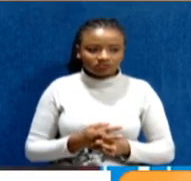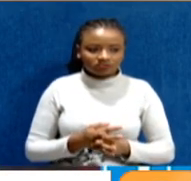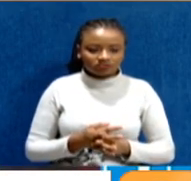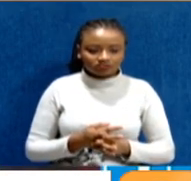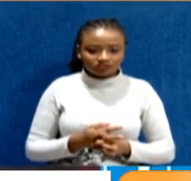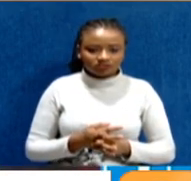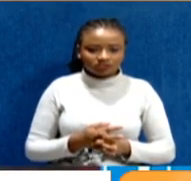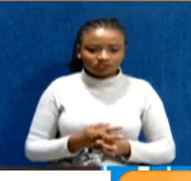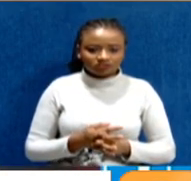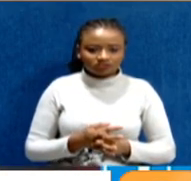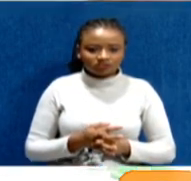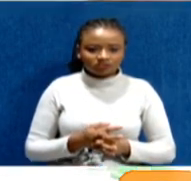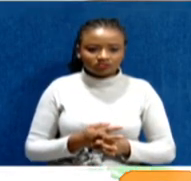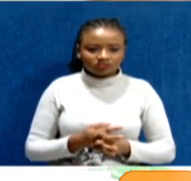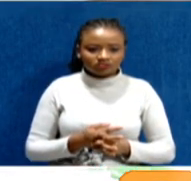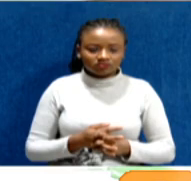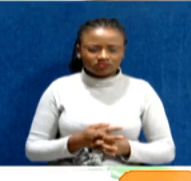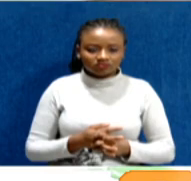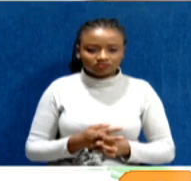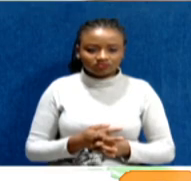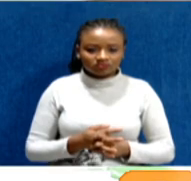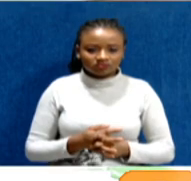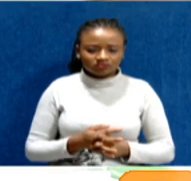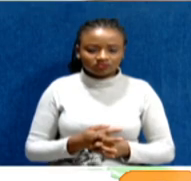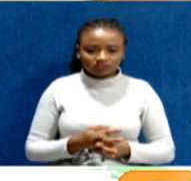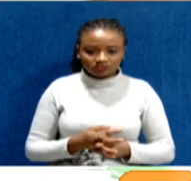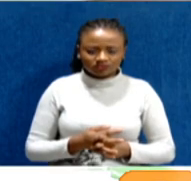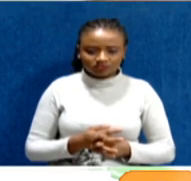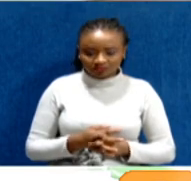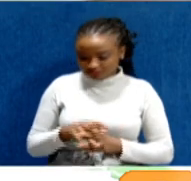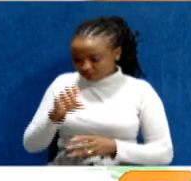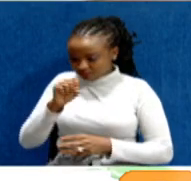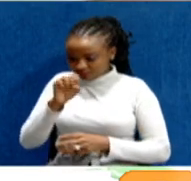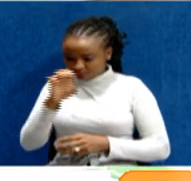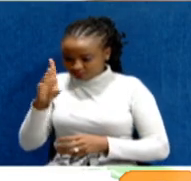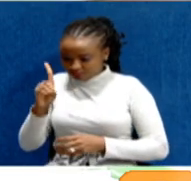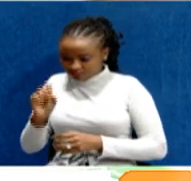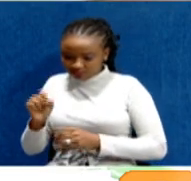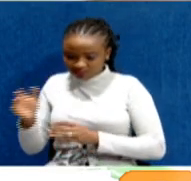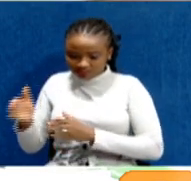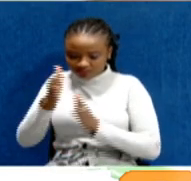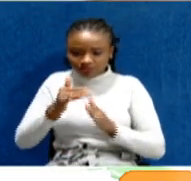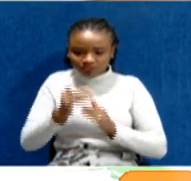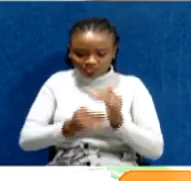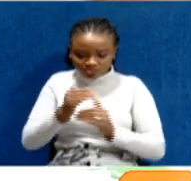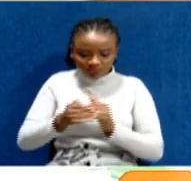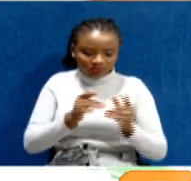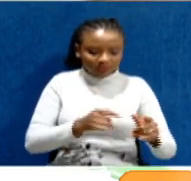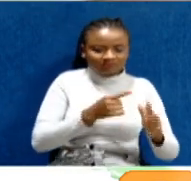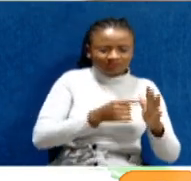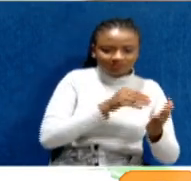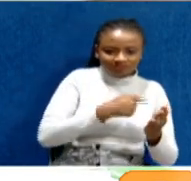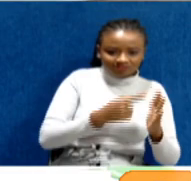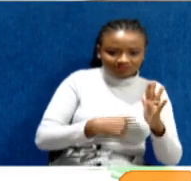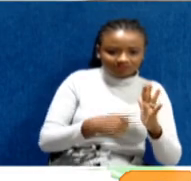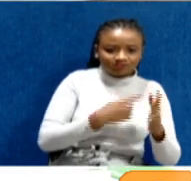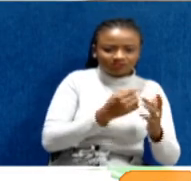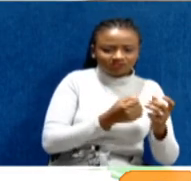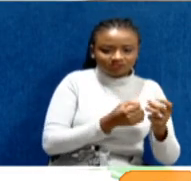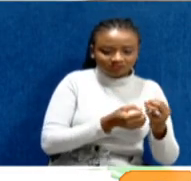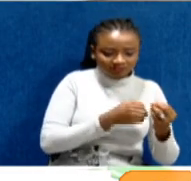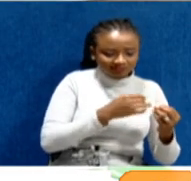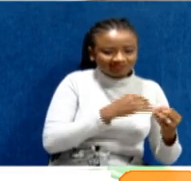right from this the seed to the processing, the factory, up to the fork. So there is that process,